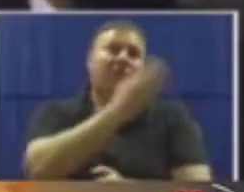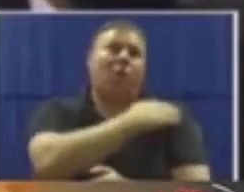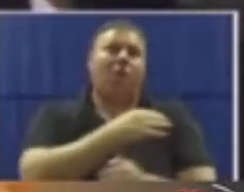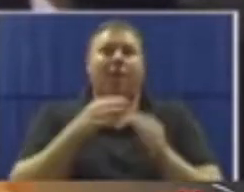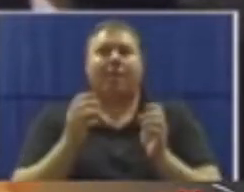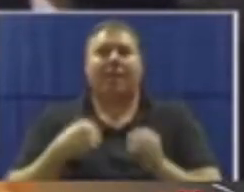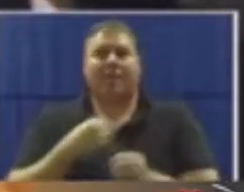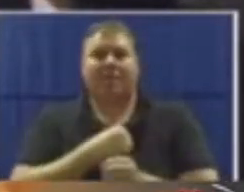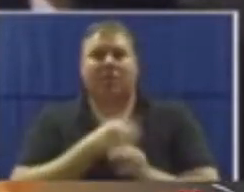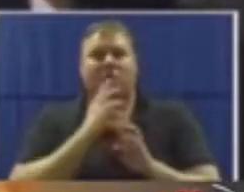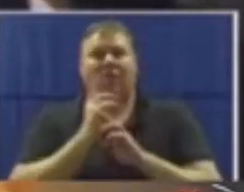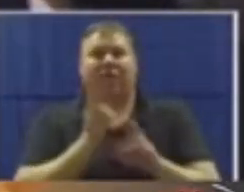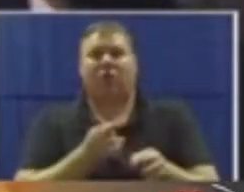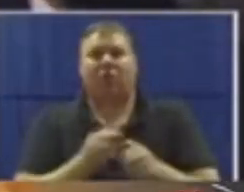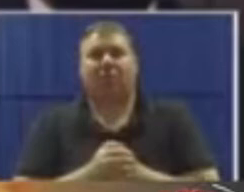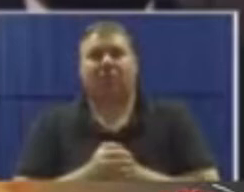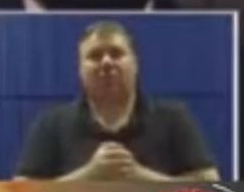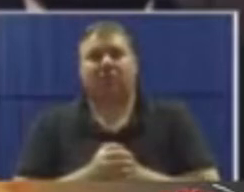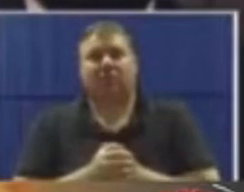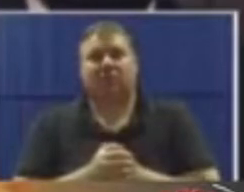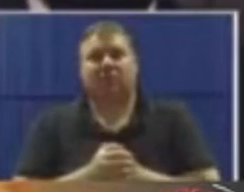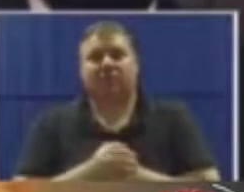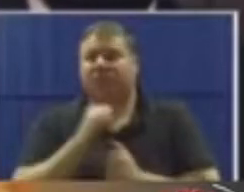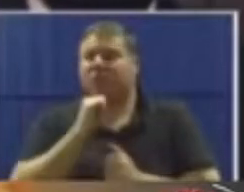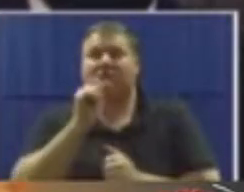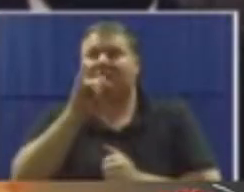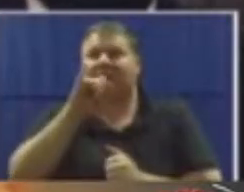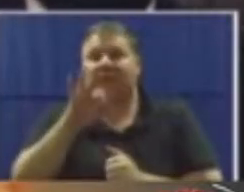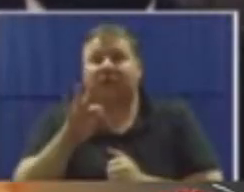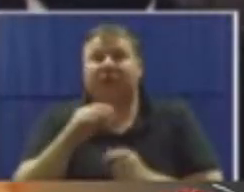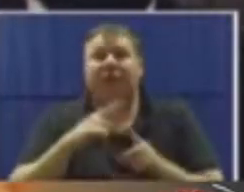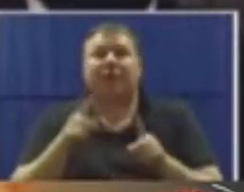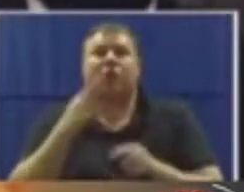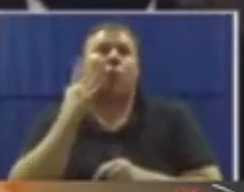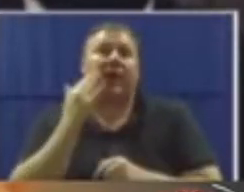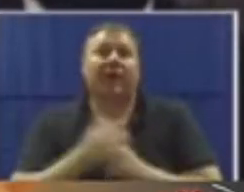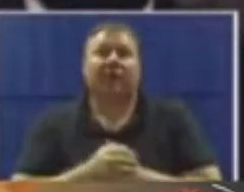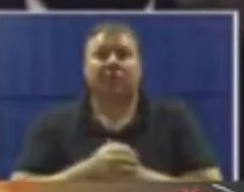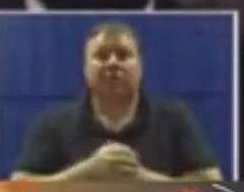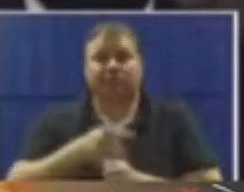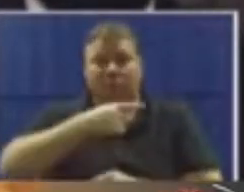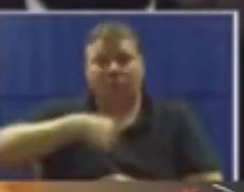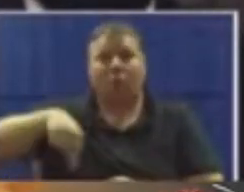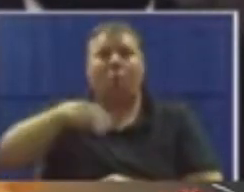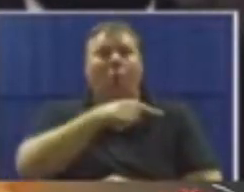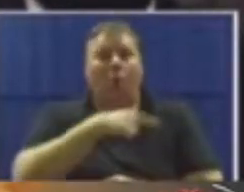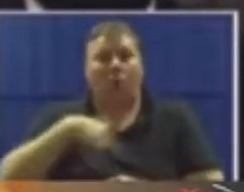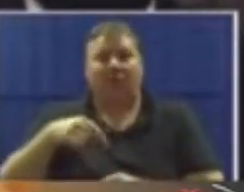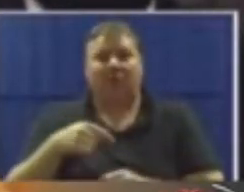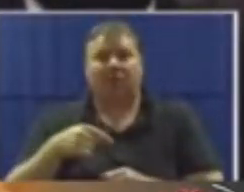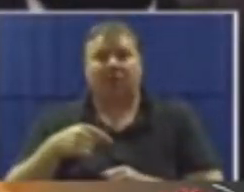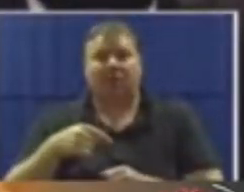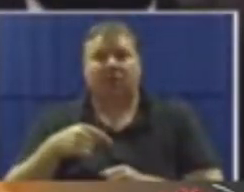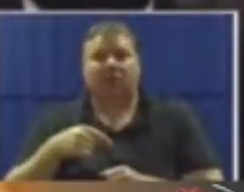do. It's not a question of if, it's a question of when. All of us will also become former